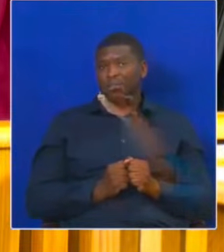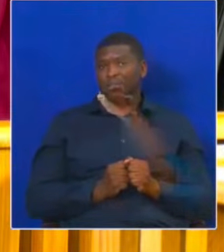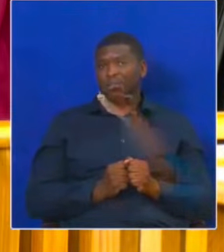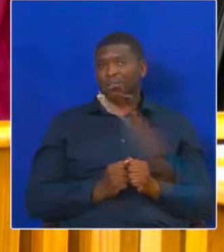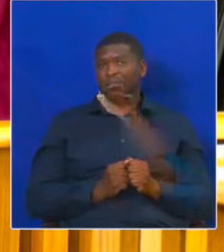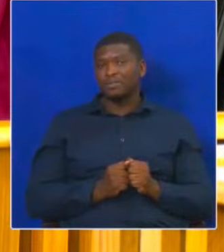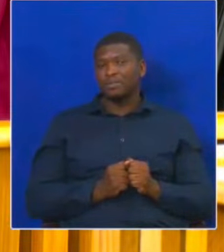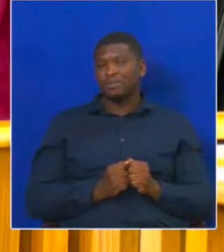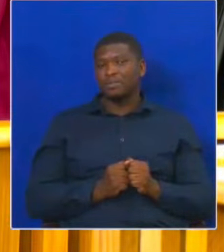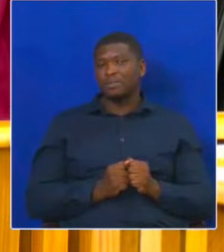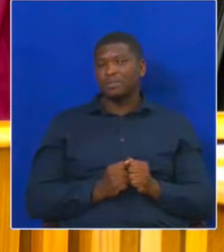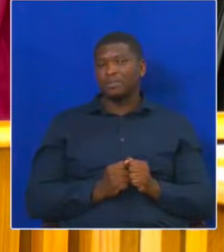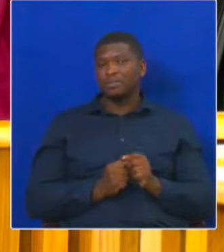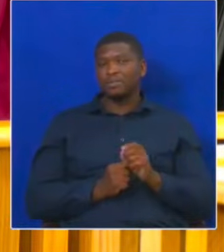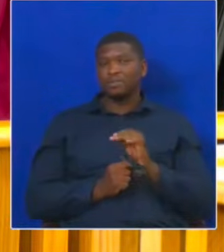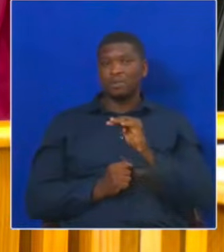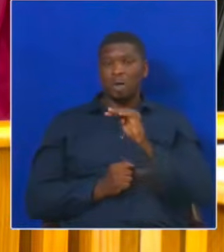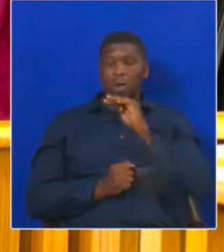councils